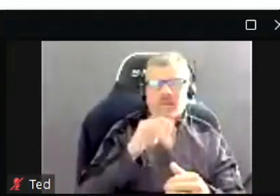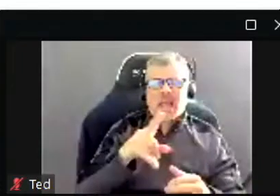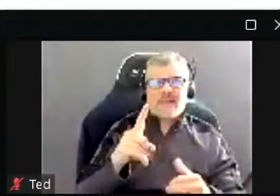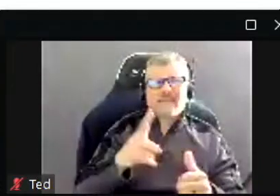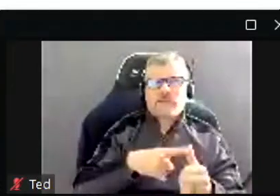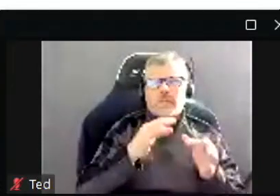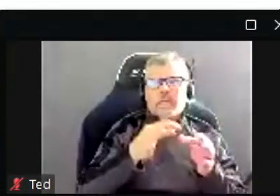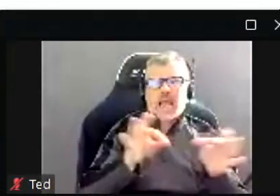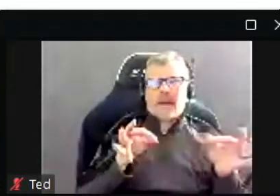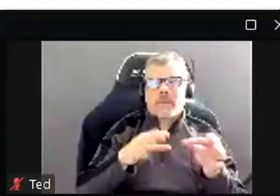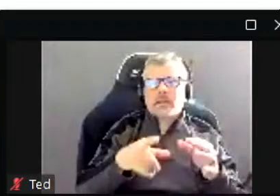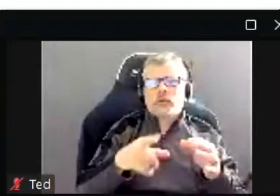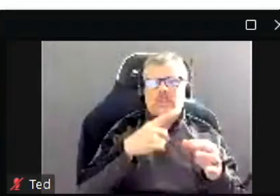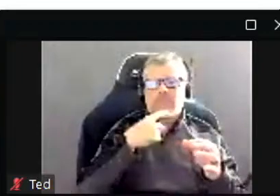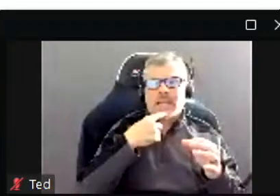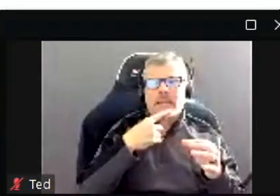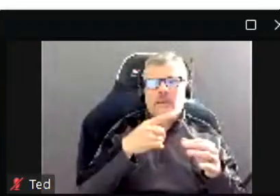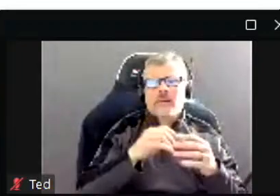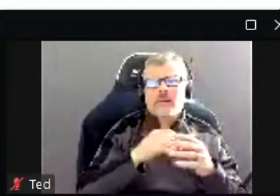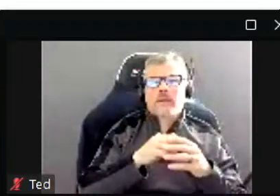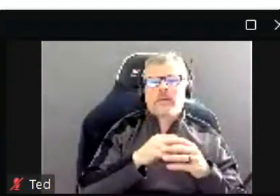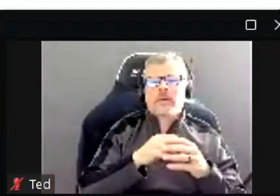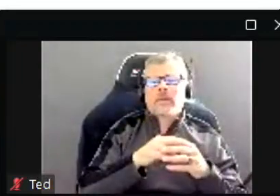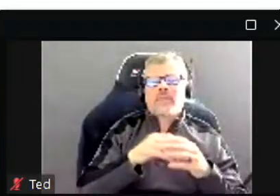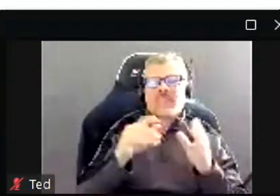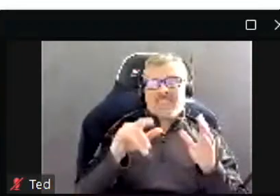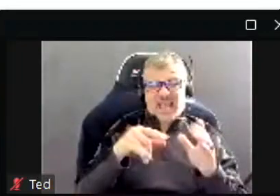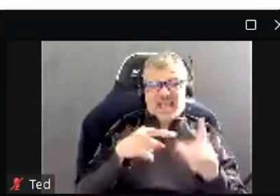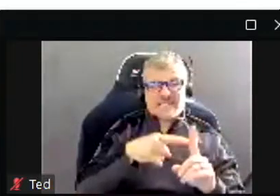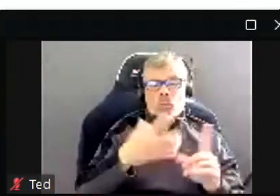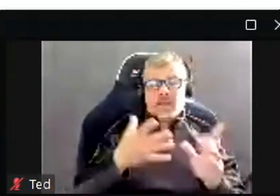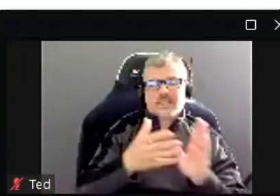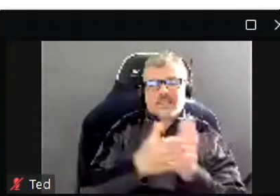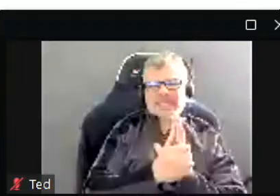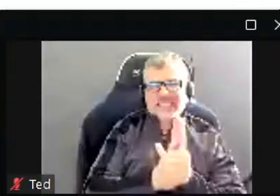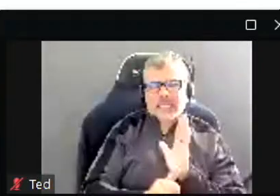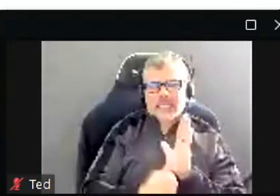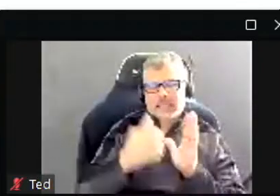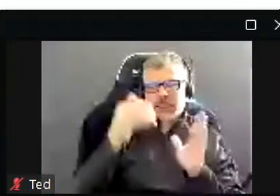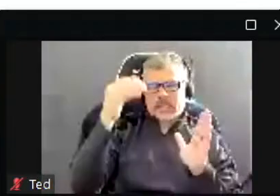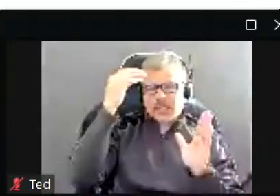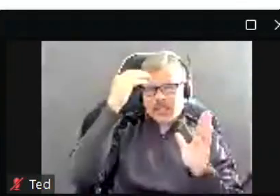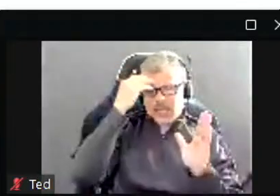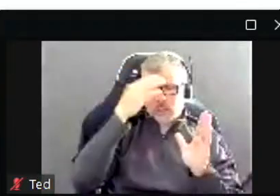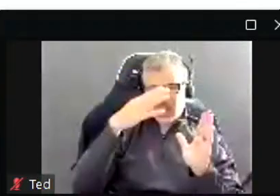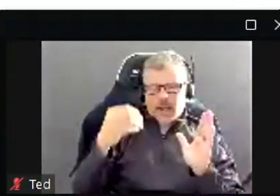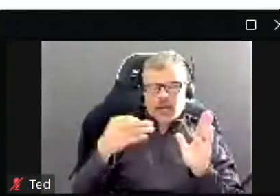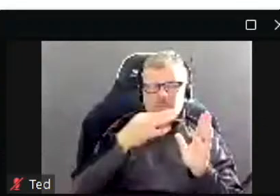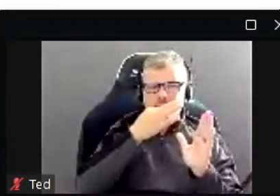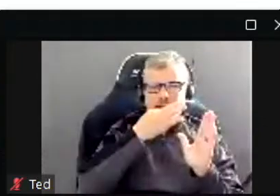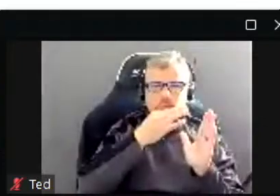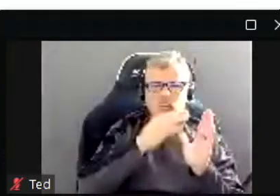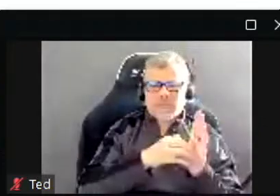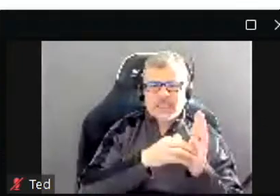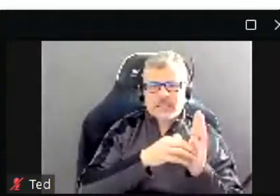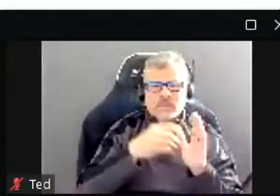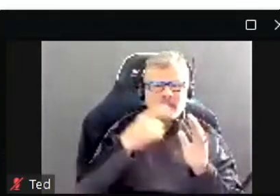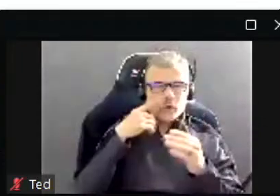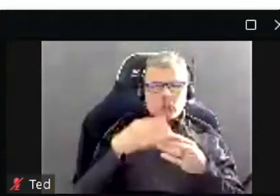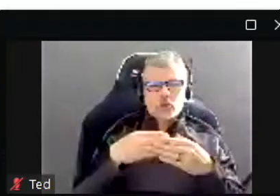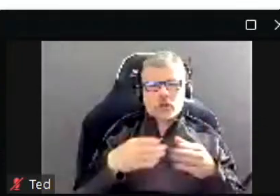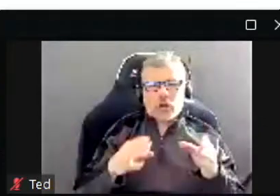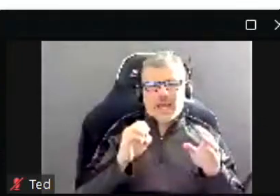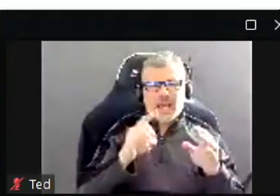made, Winifred, that what the skills, knowledge, and expertise for general ed and special